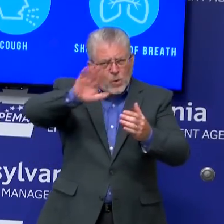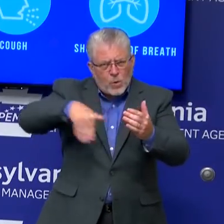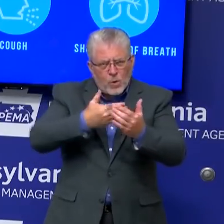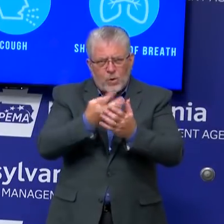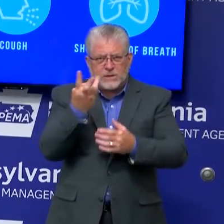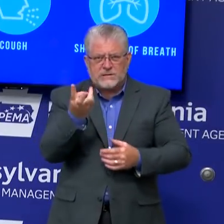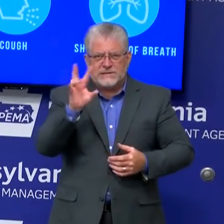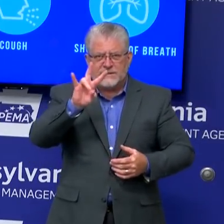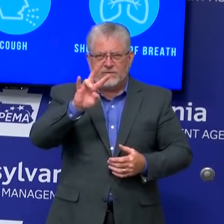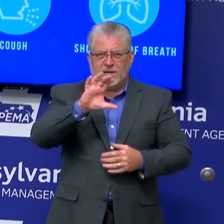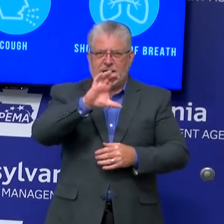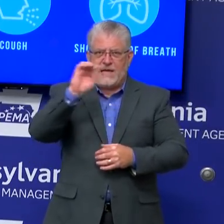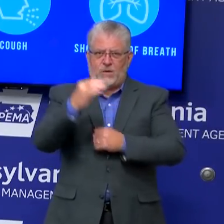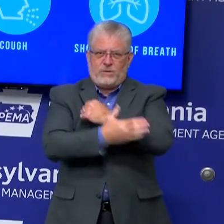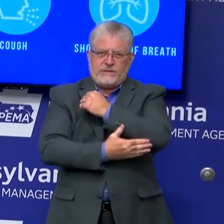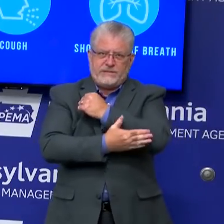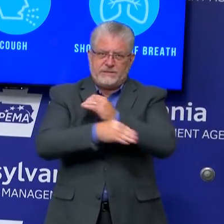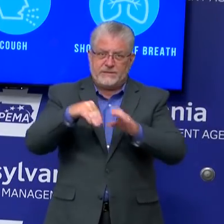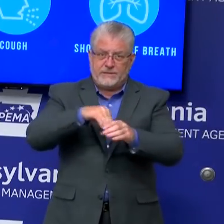Tragically,